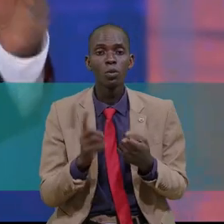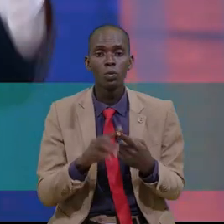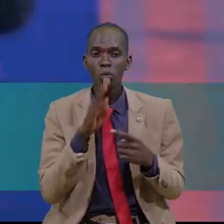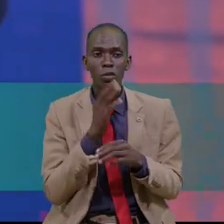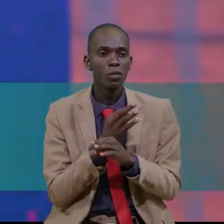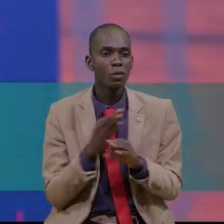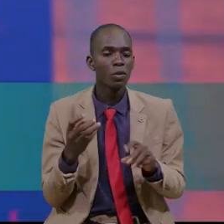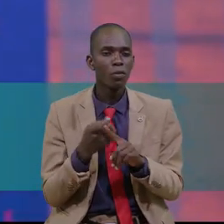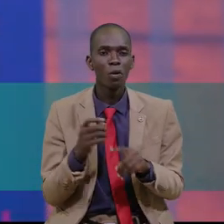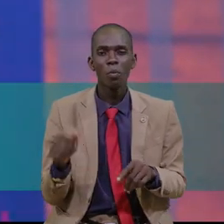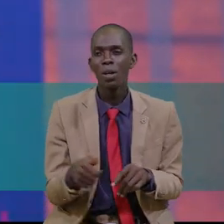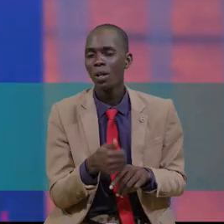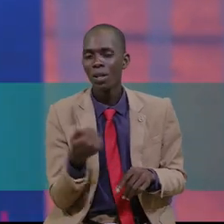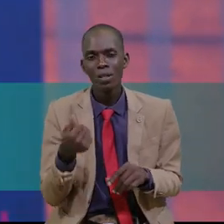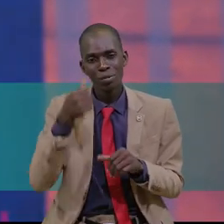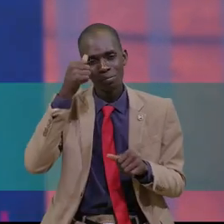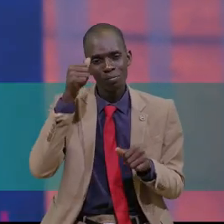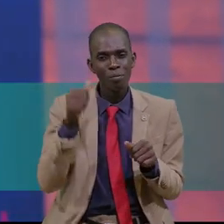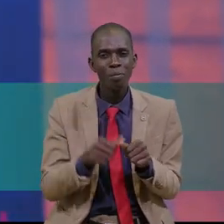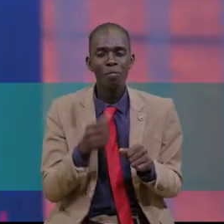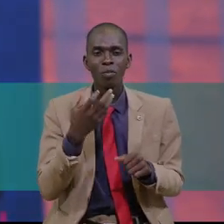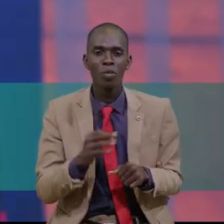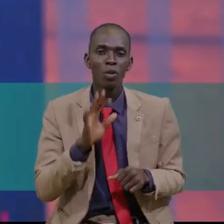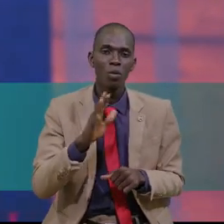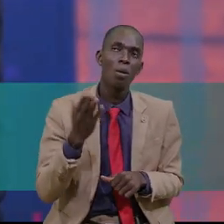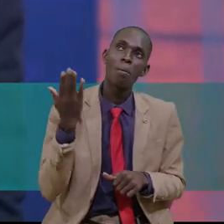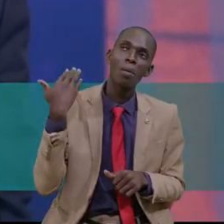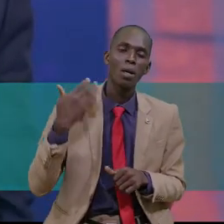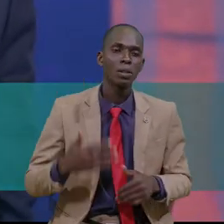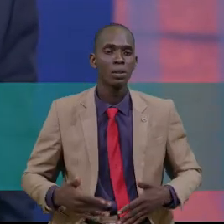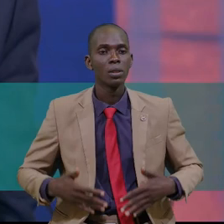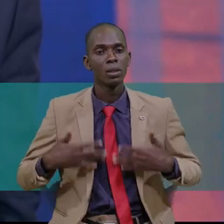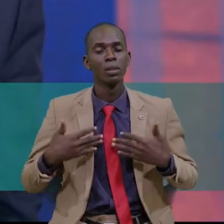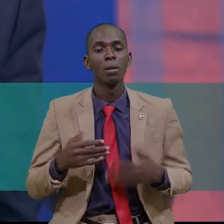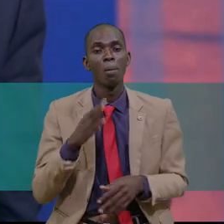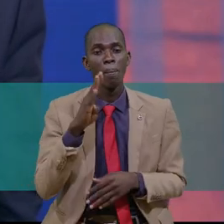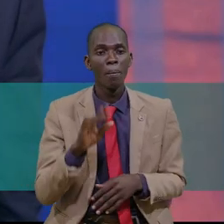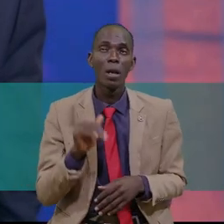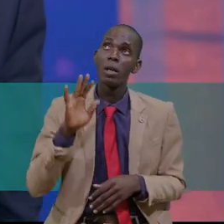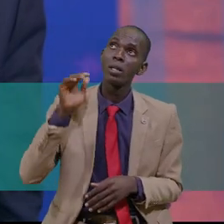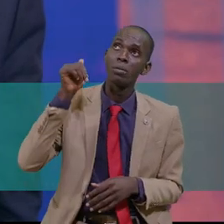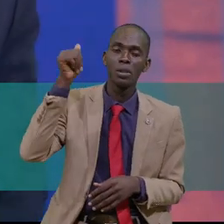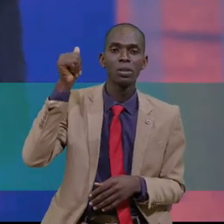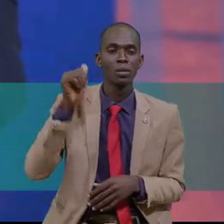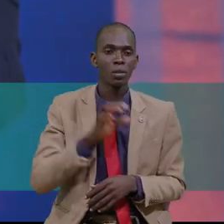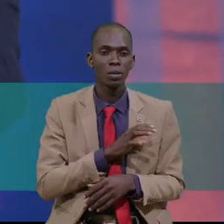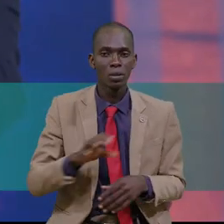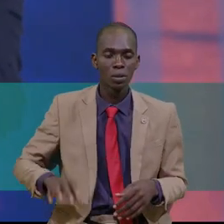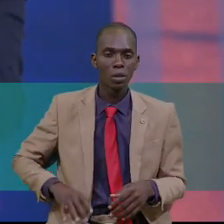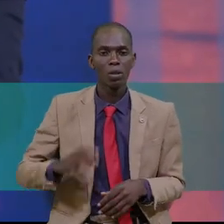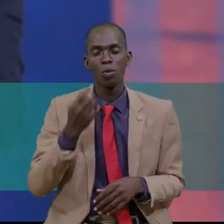any remembrance of your past life, by himself, Christ only,